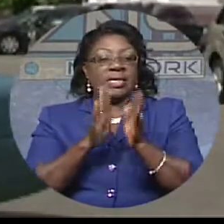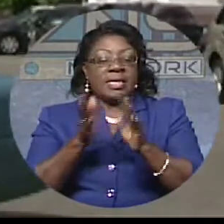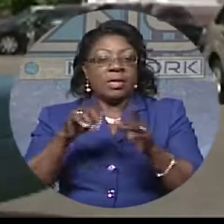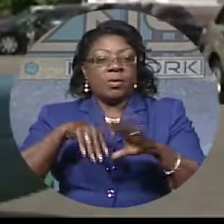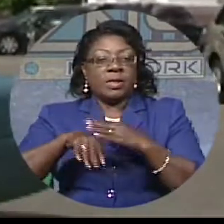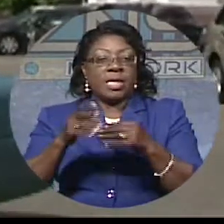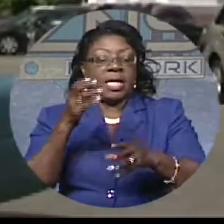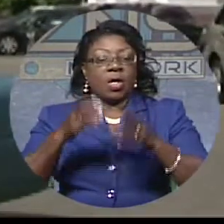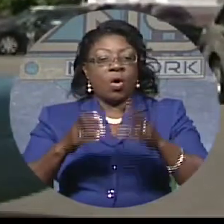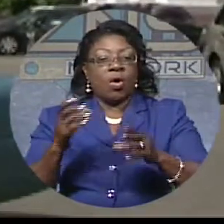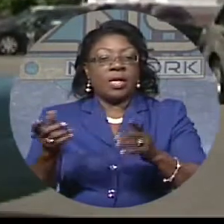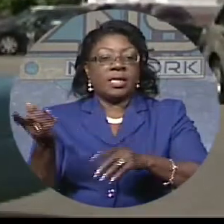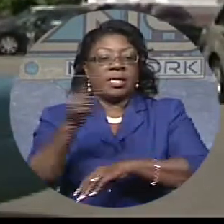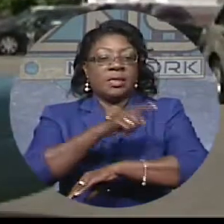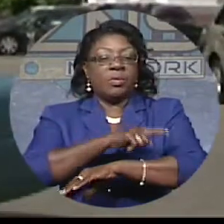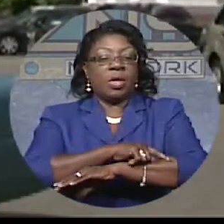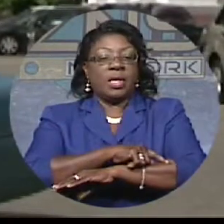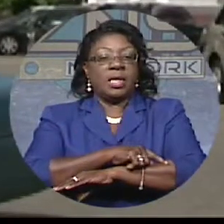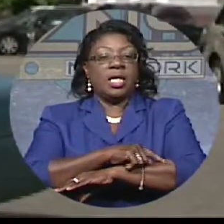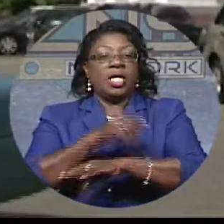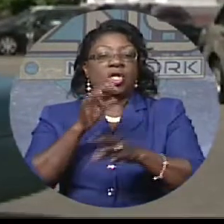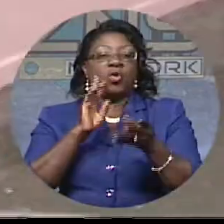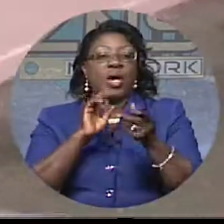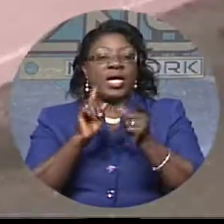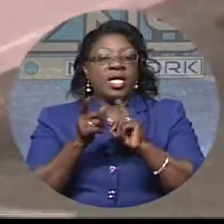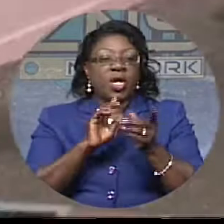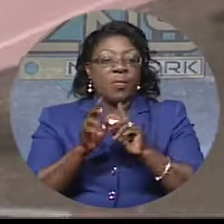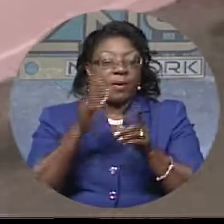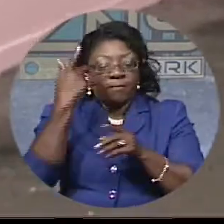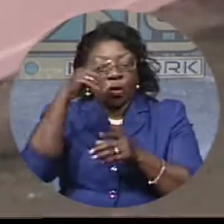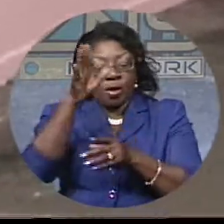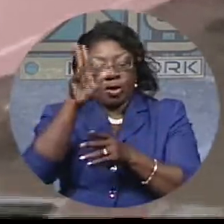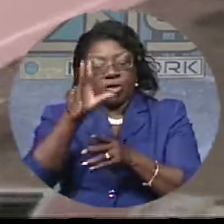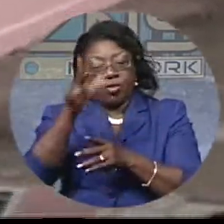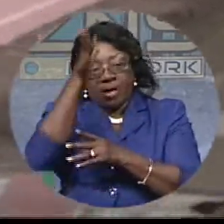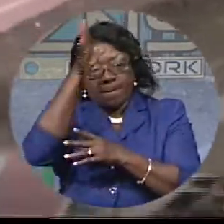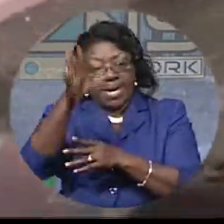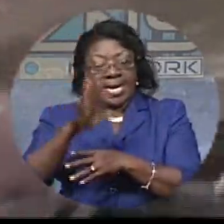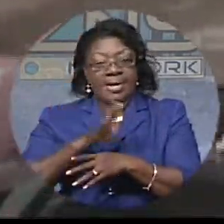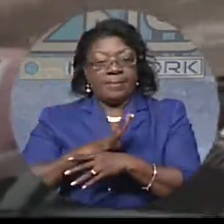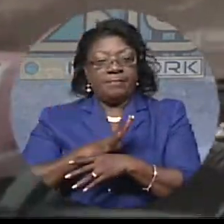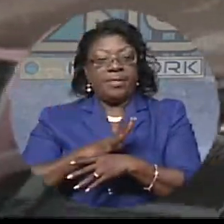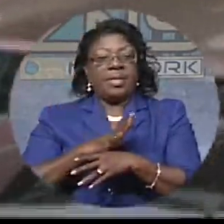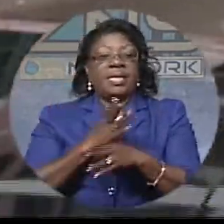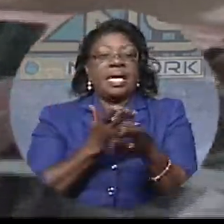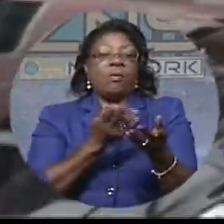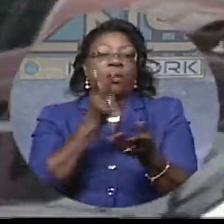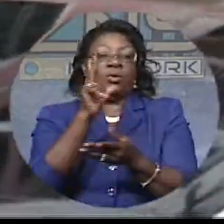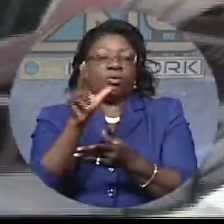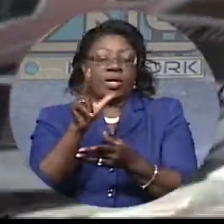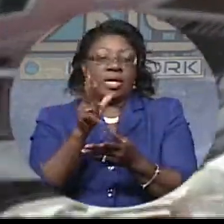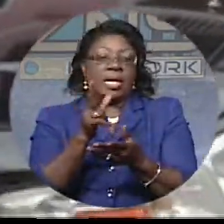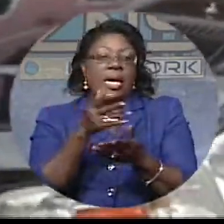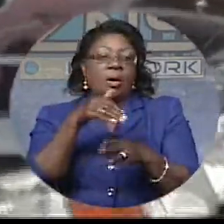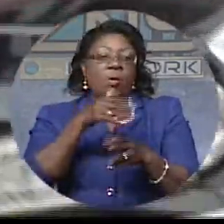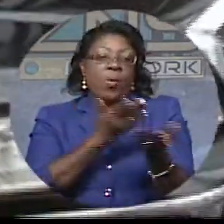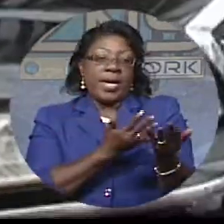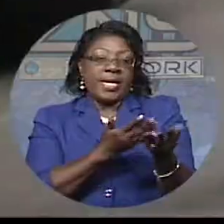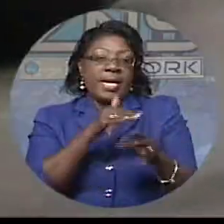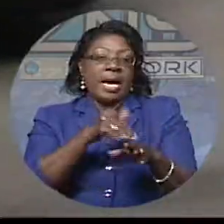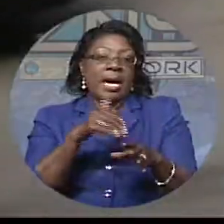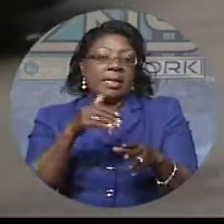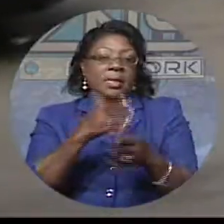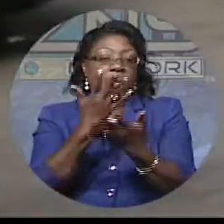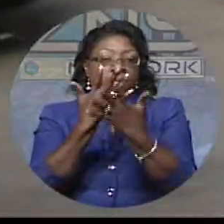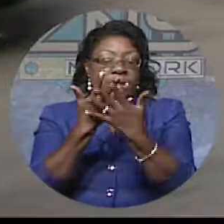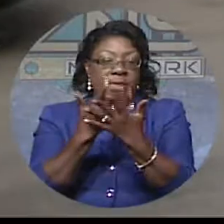released from detention based on various allegations of abuse. Those allegations have fueled a series of protests over in Miami by Cuban